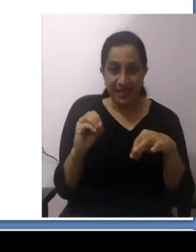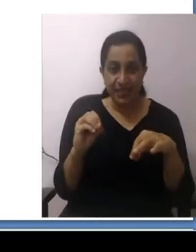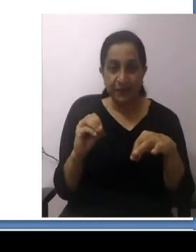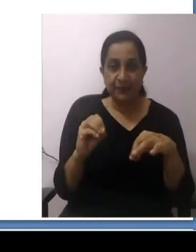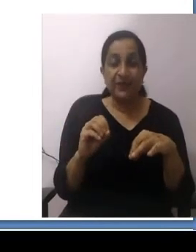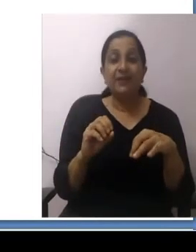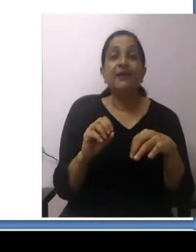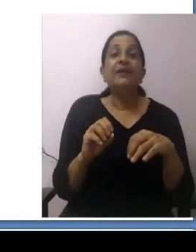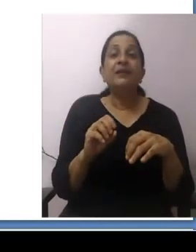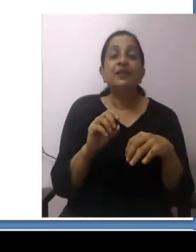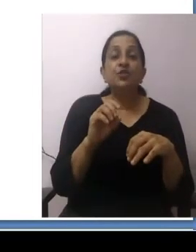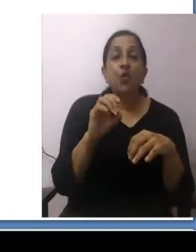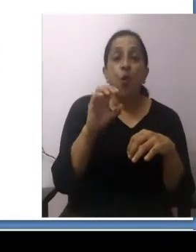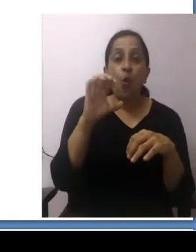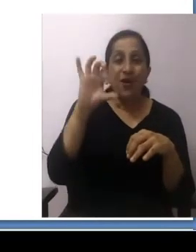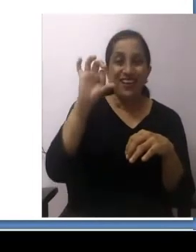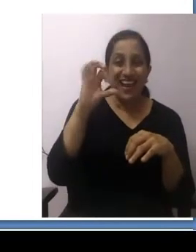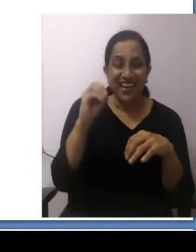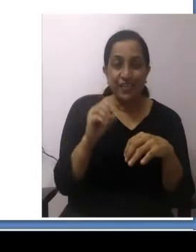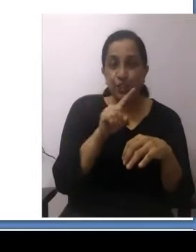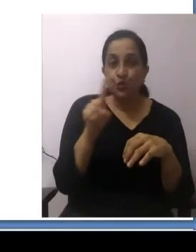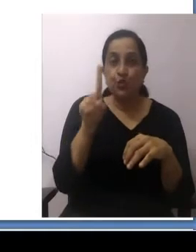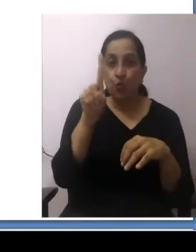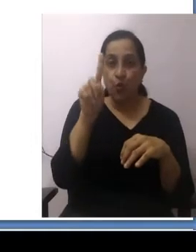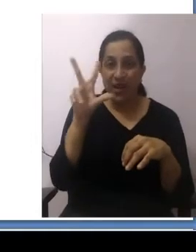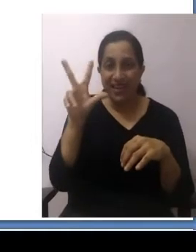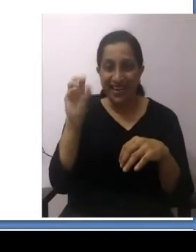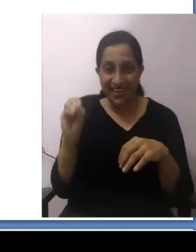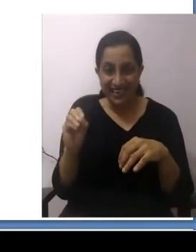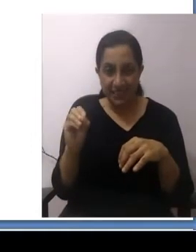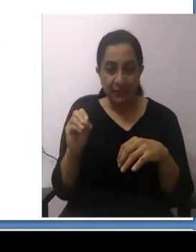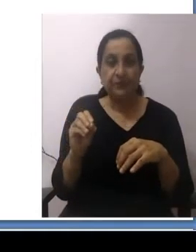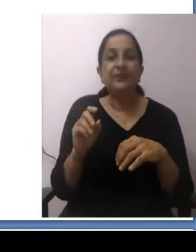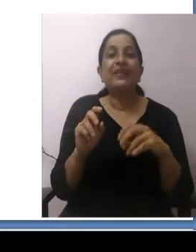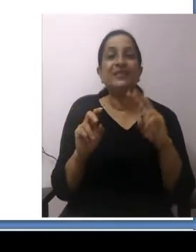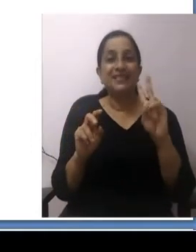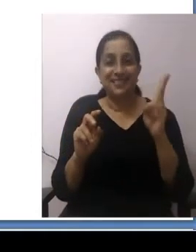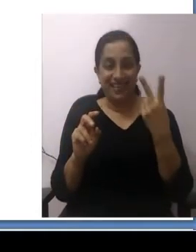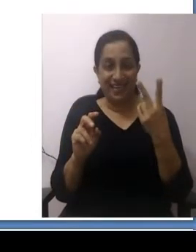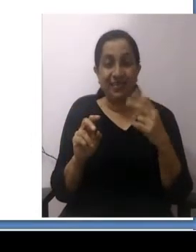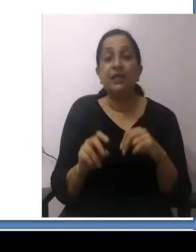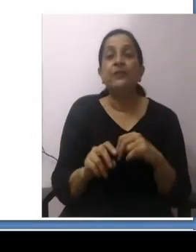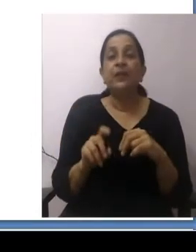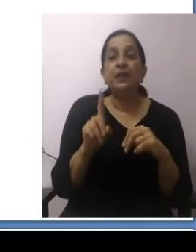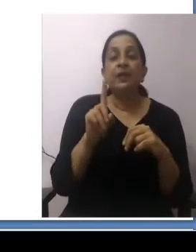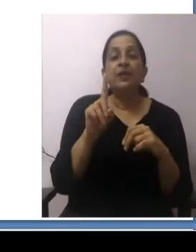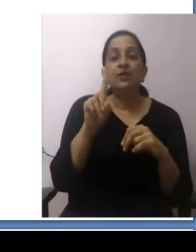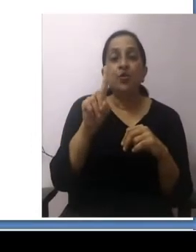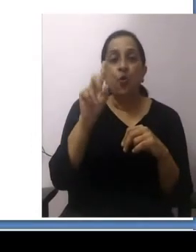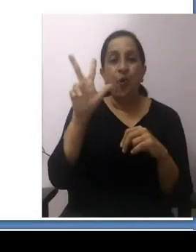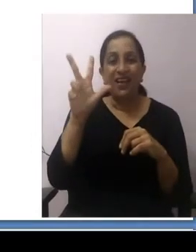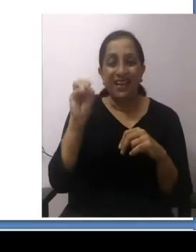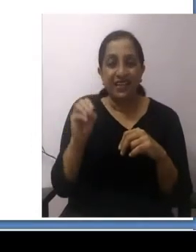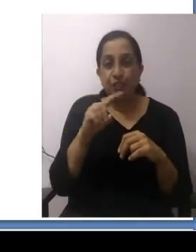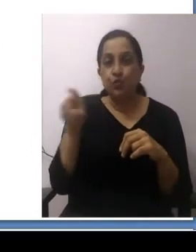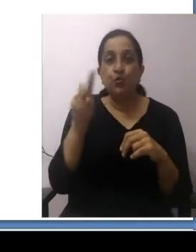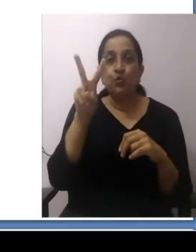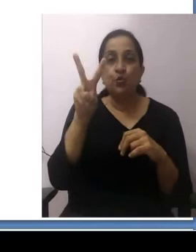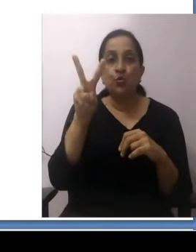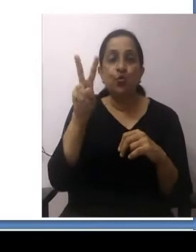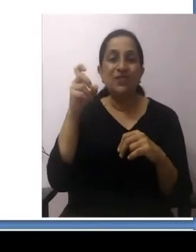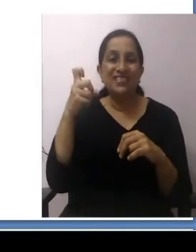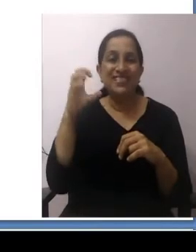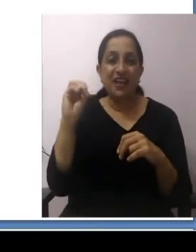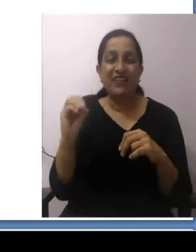90 to 180 is the second quadrant. 180 to 270 to 270 is third quadrant.